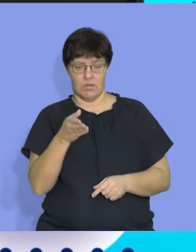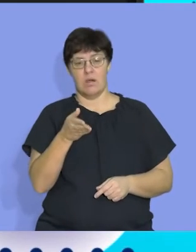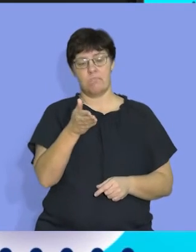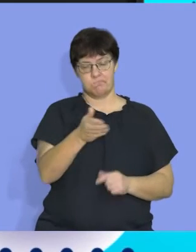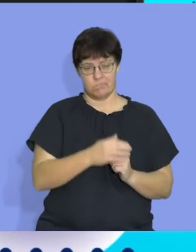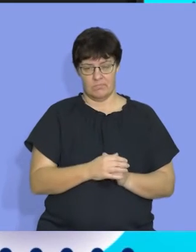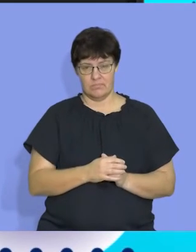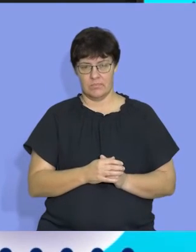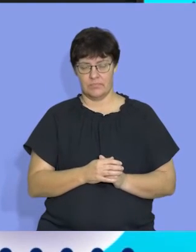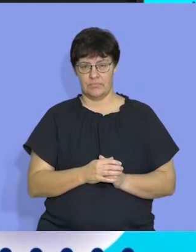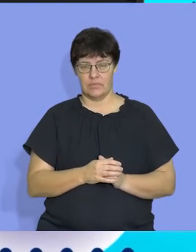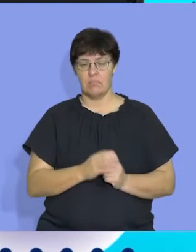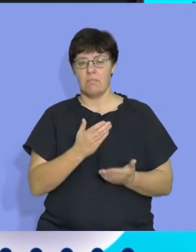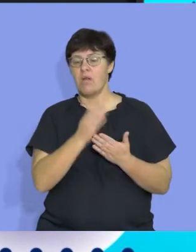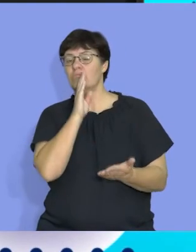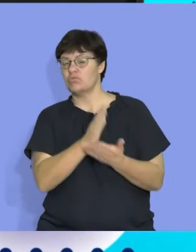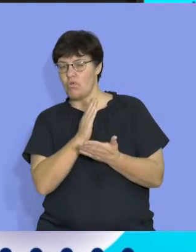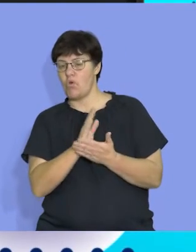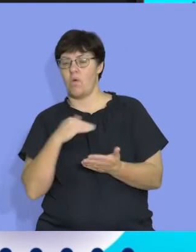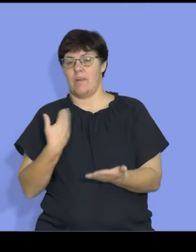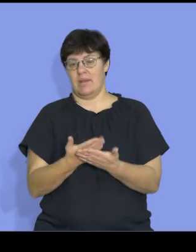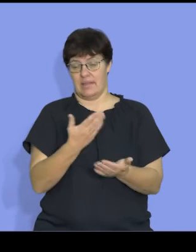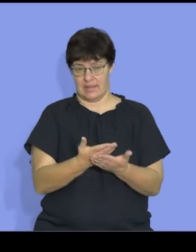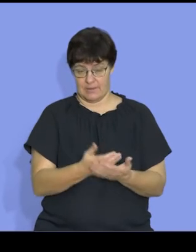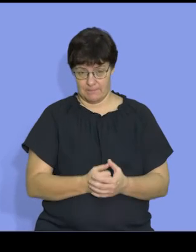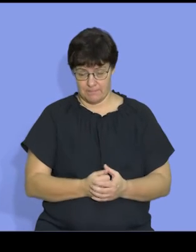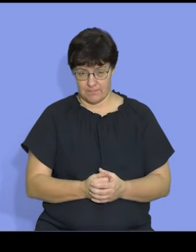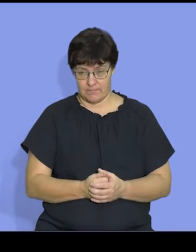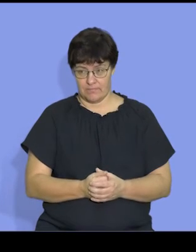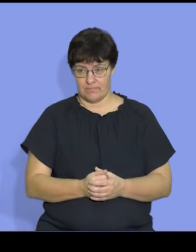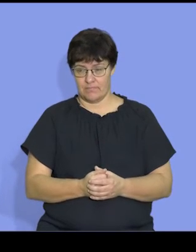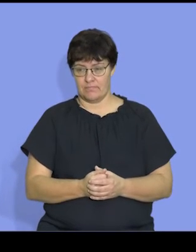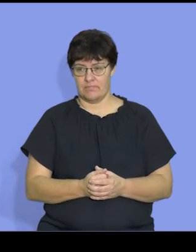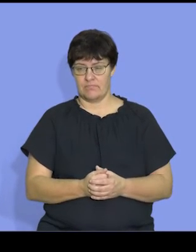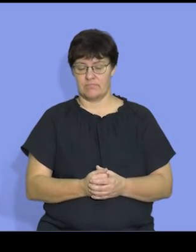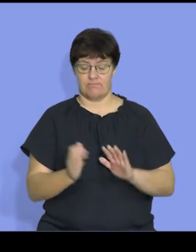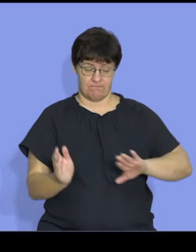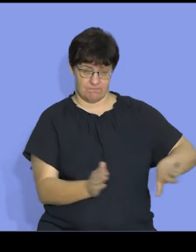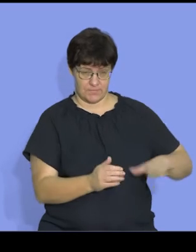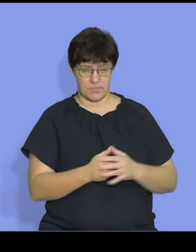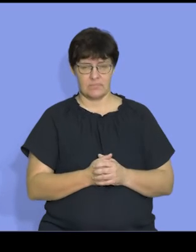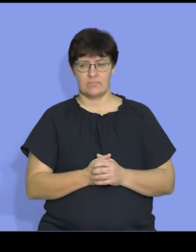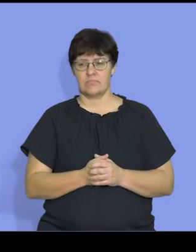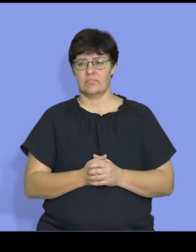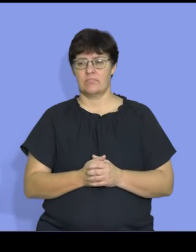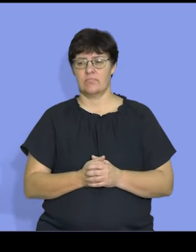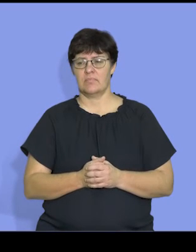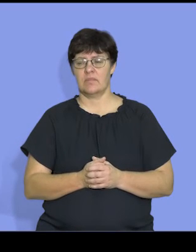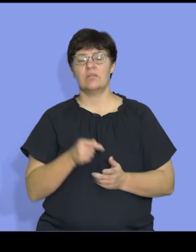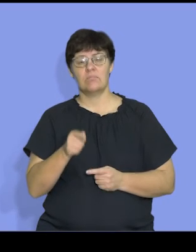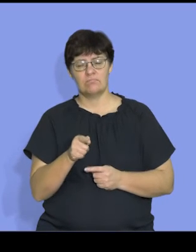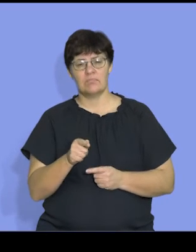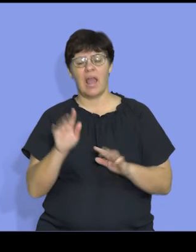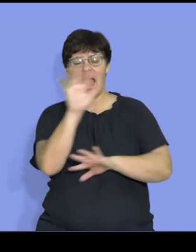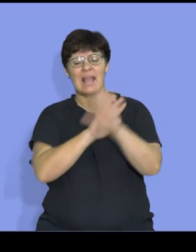able to actually apply it, right? Okay, and then it says here, what color